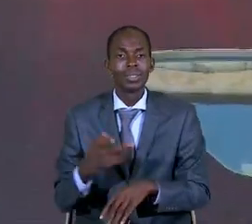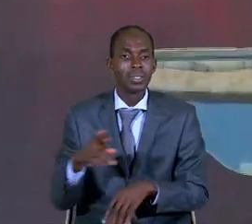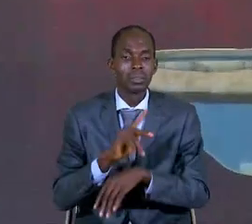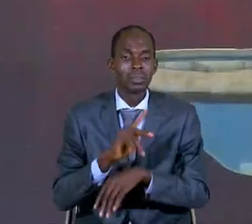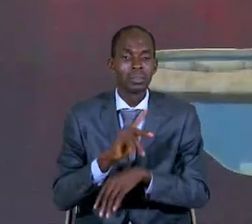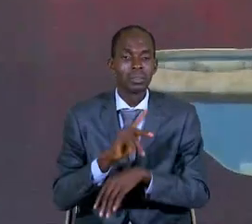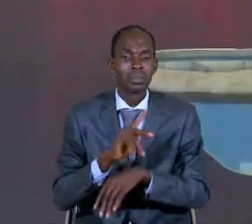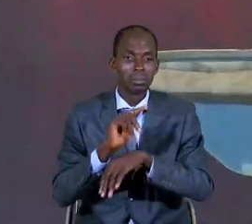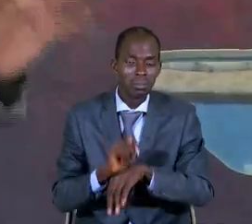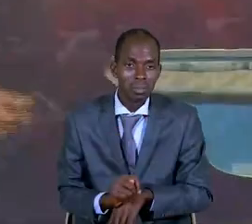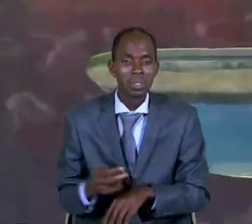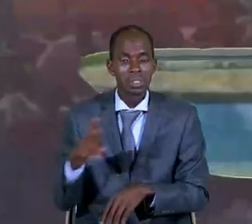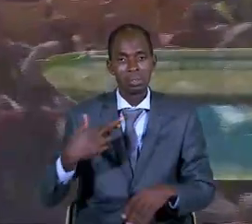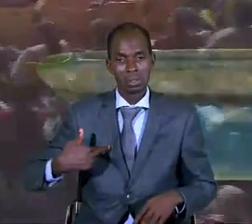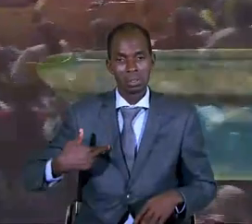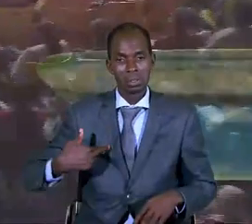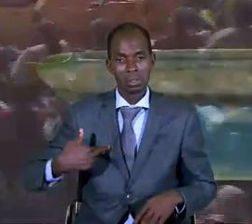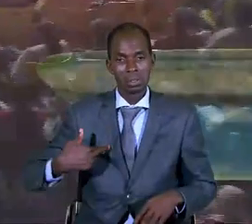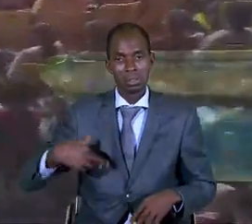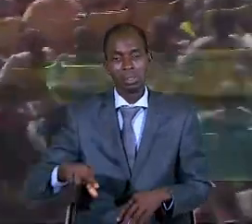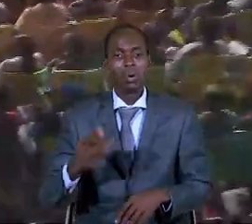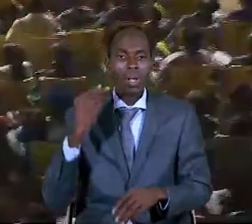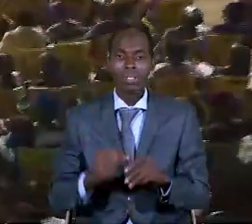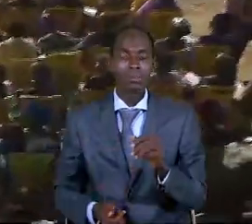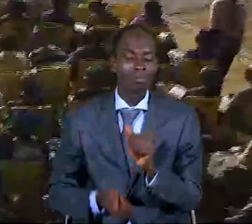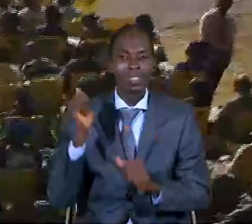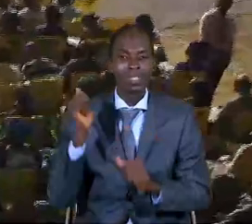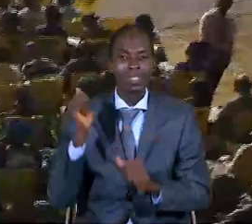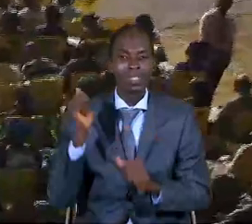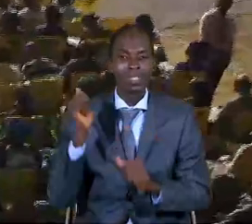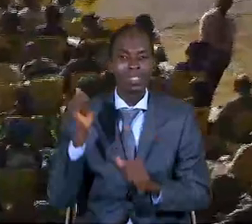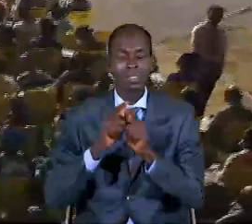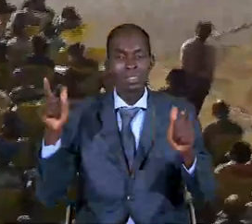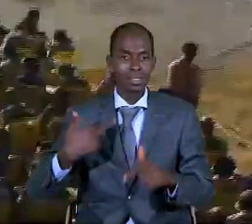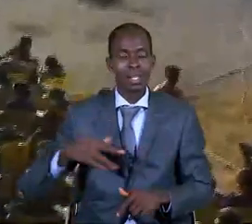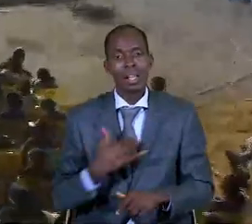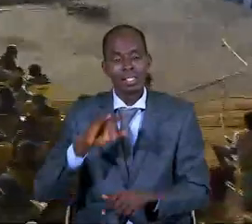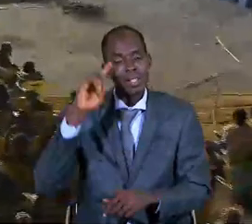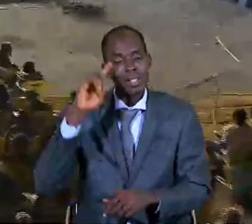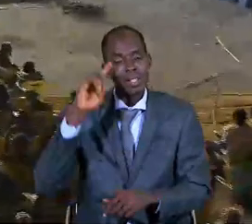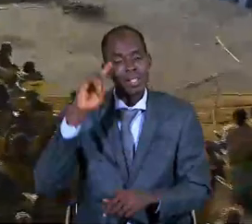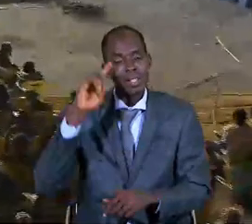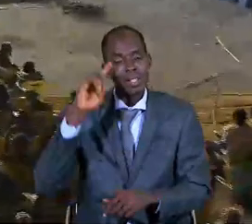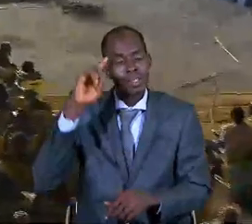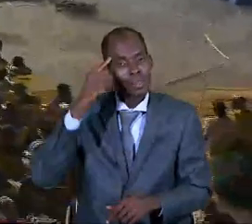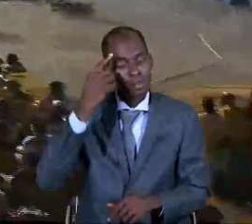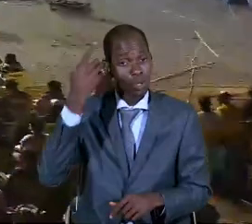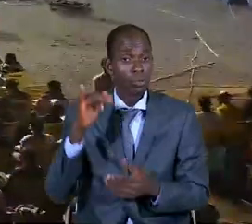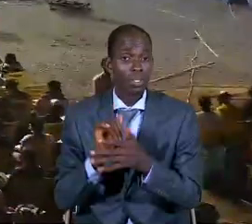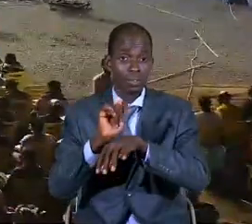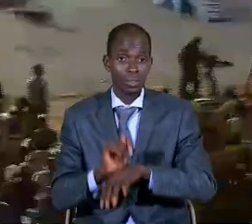tradition. Their religion was the greatest religion. And they thought, because of